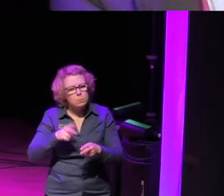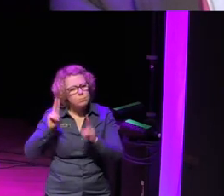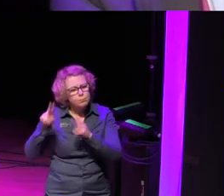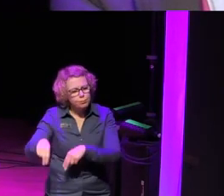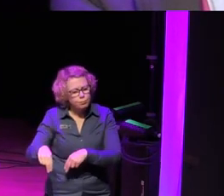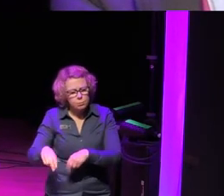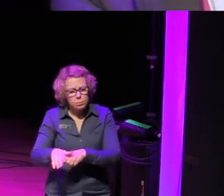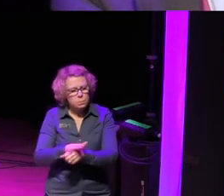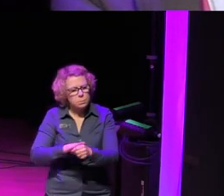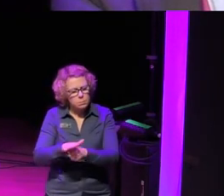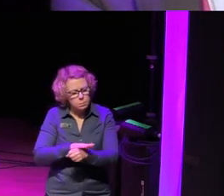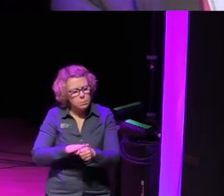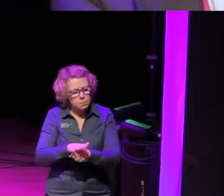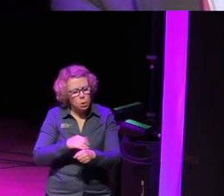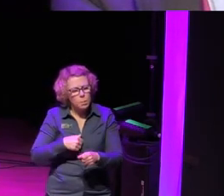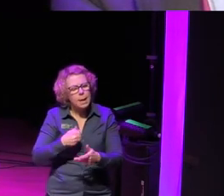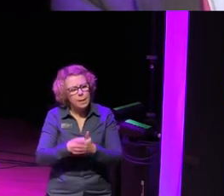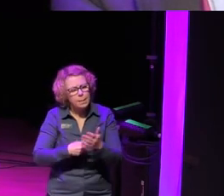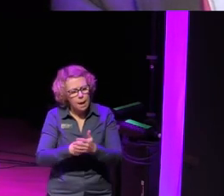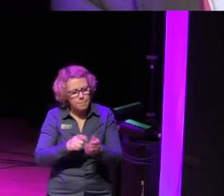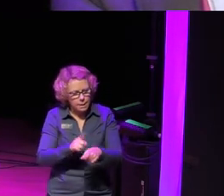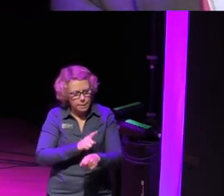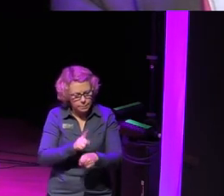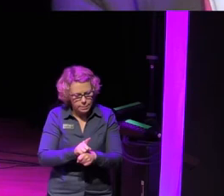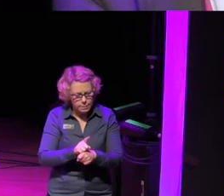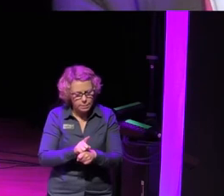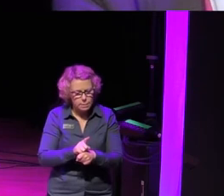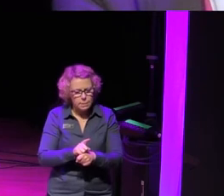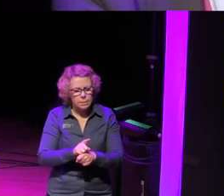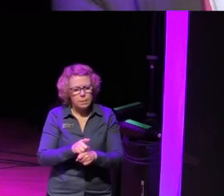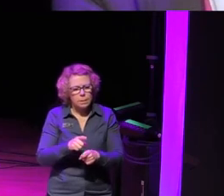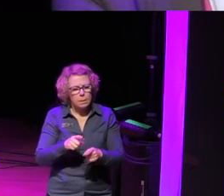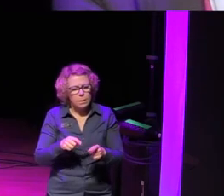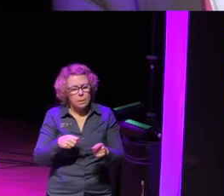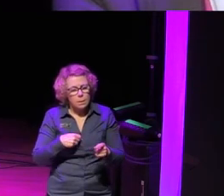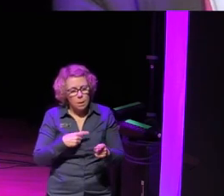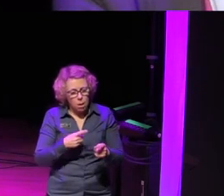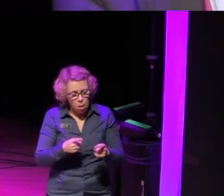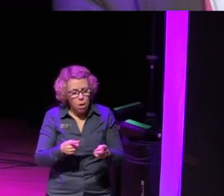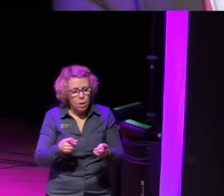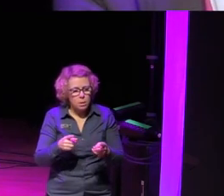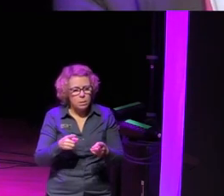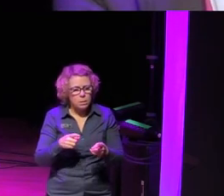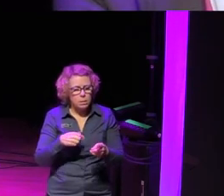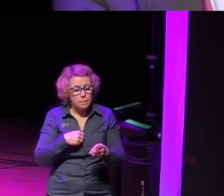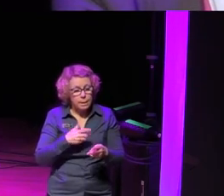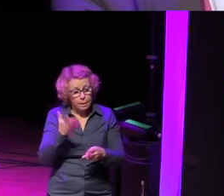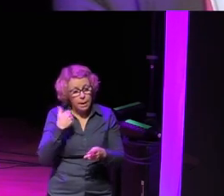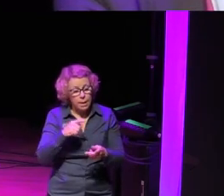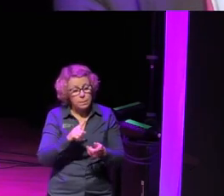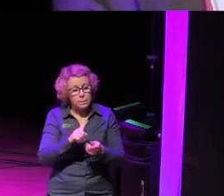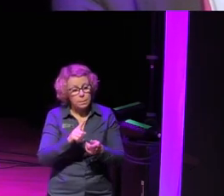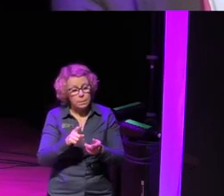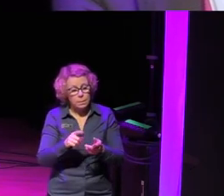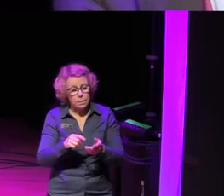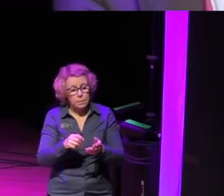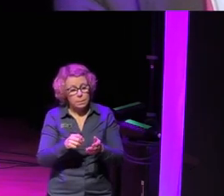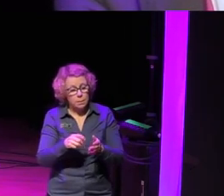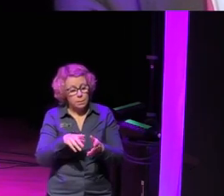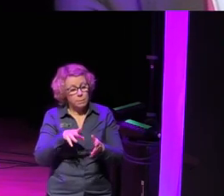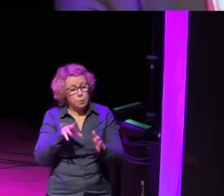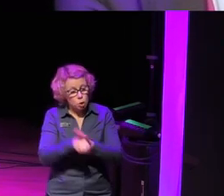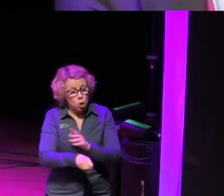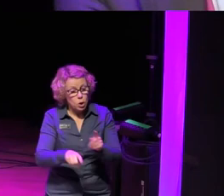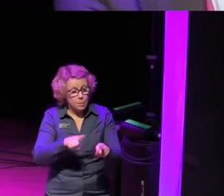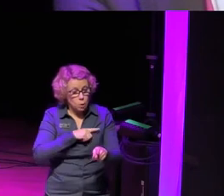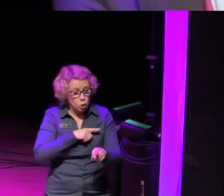that area. And yet it does distort justice, it can kill bridges,